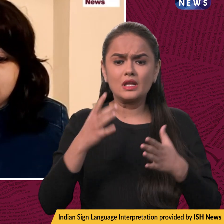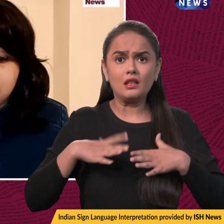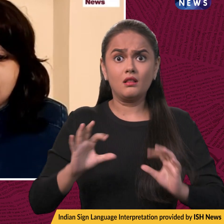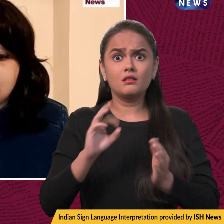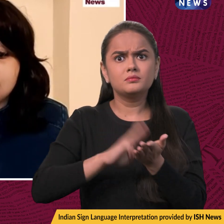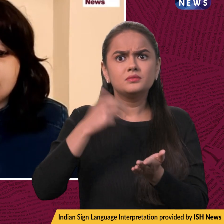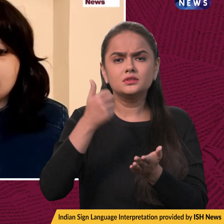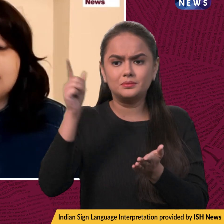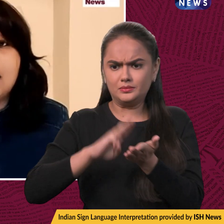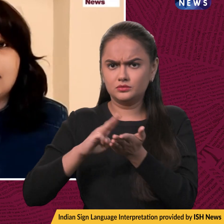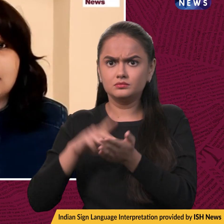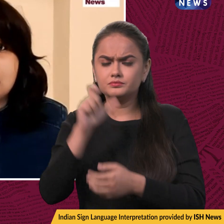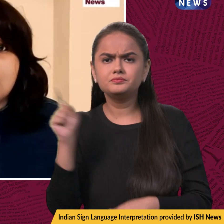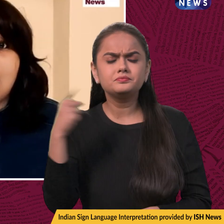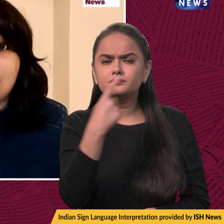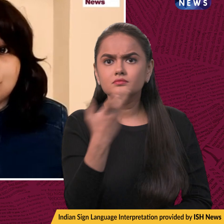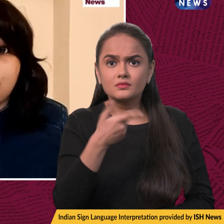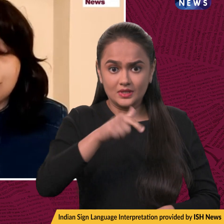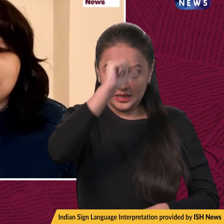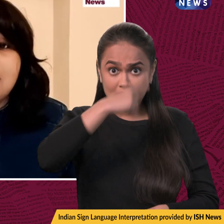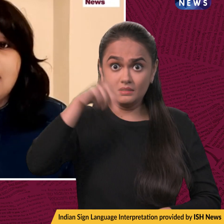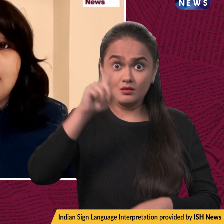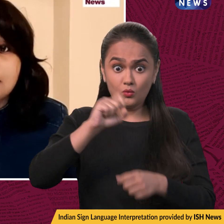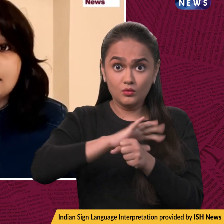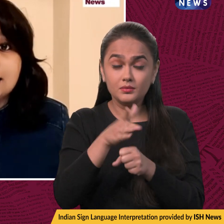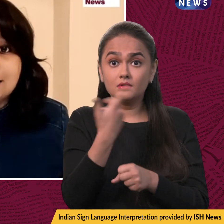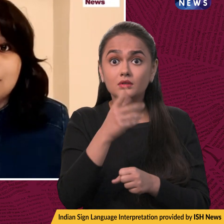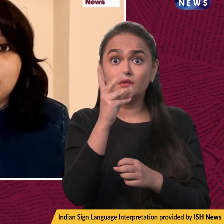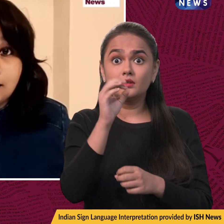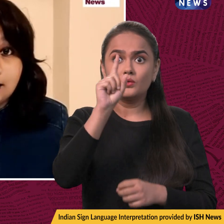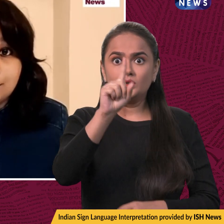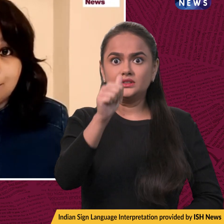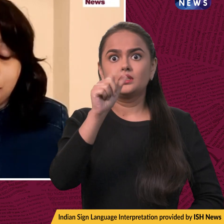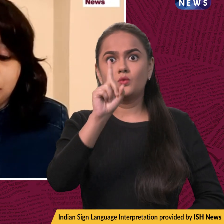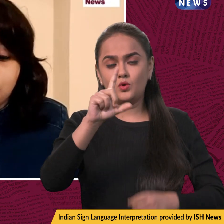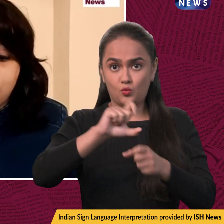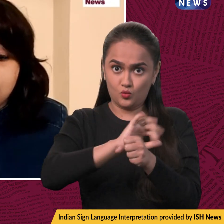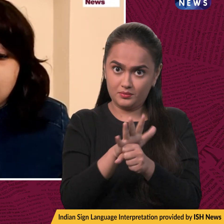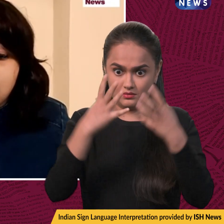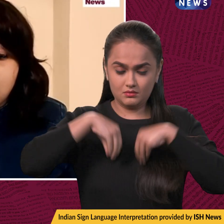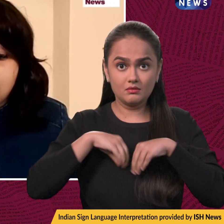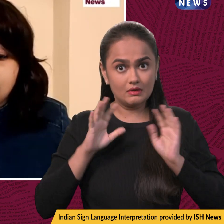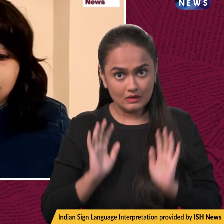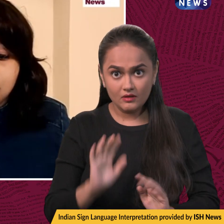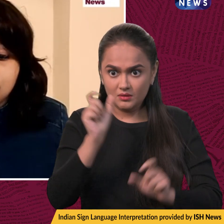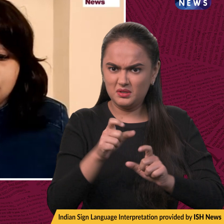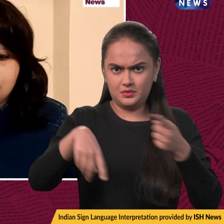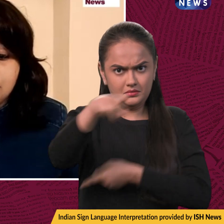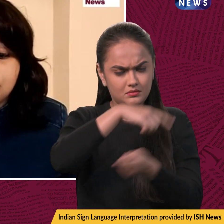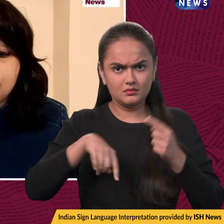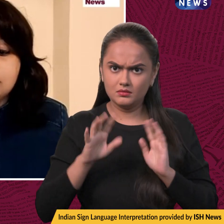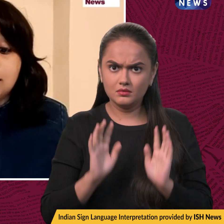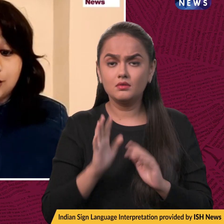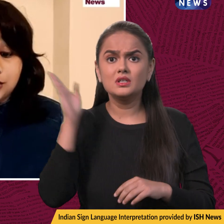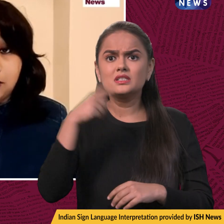Mansukh Mandavia has today said that India has reported 161 cases of Omicron in the country. Now,